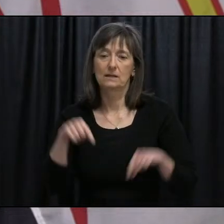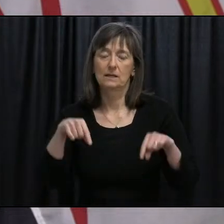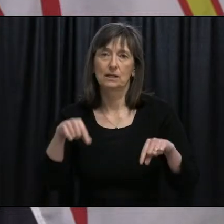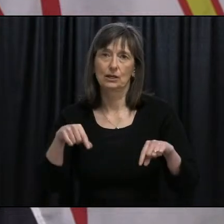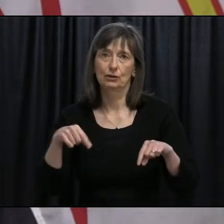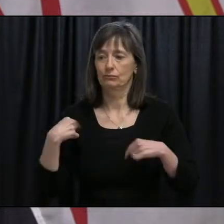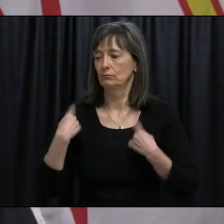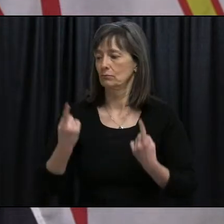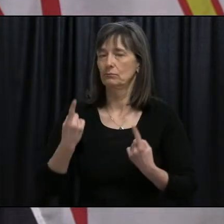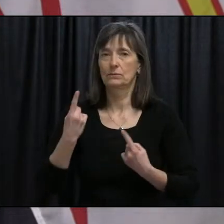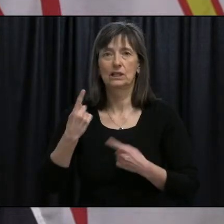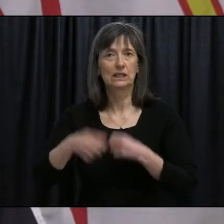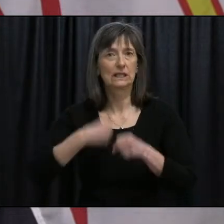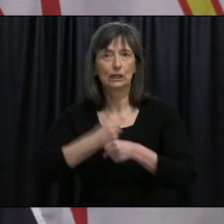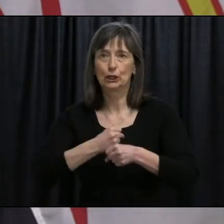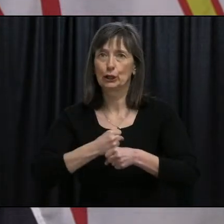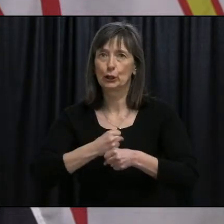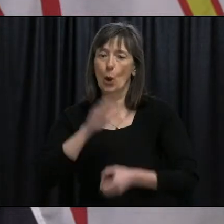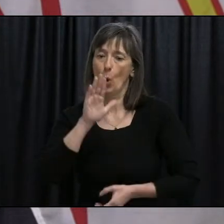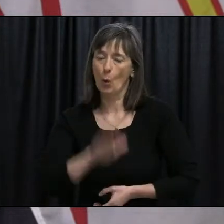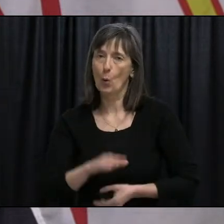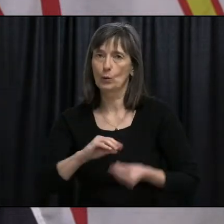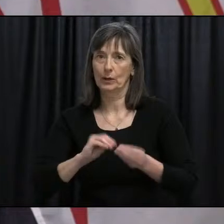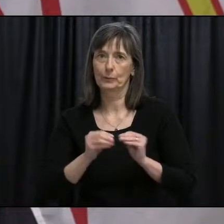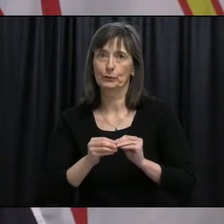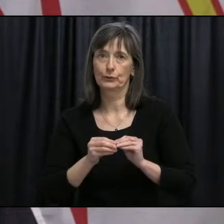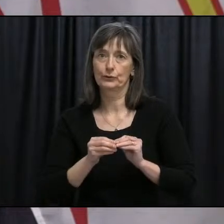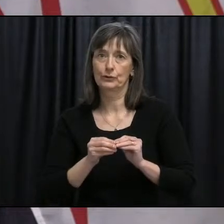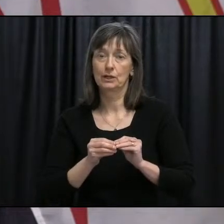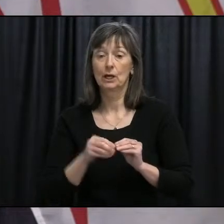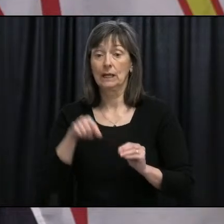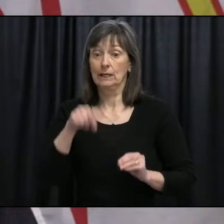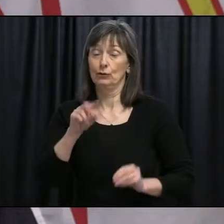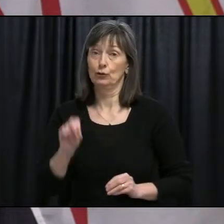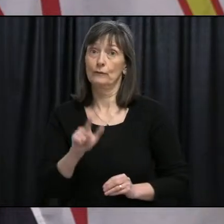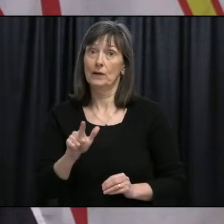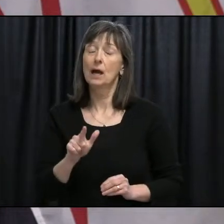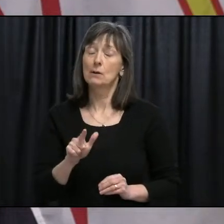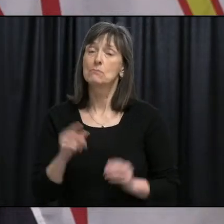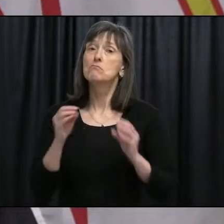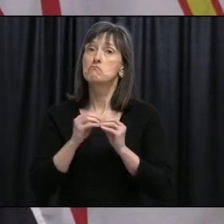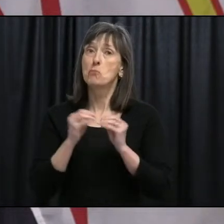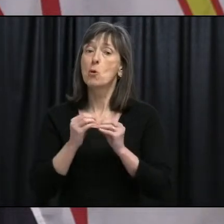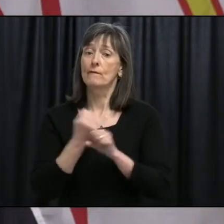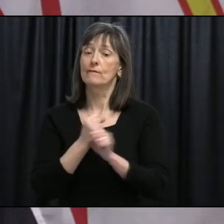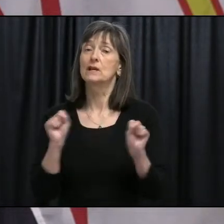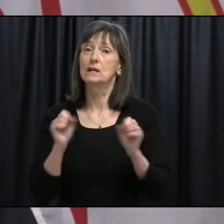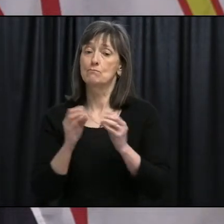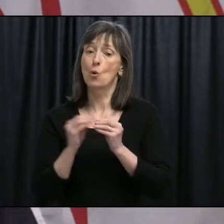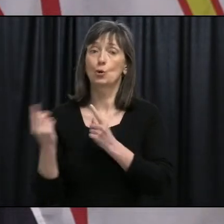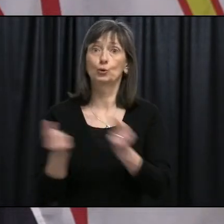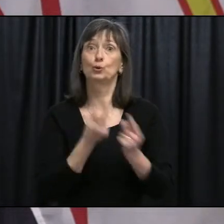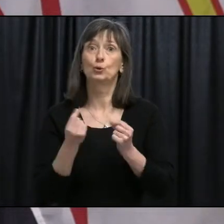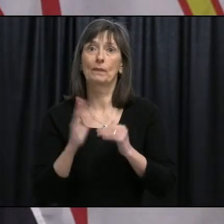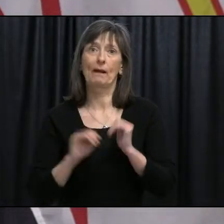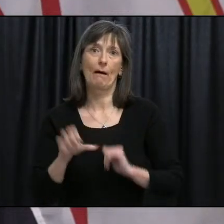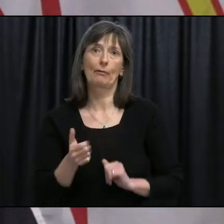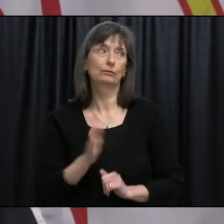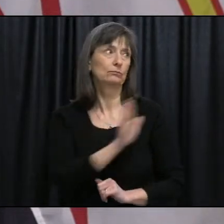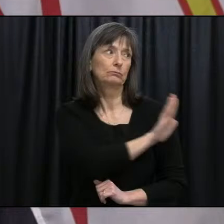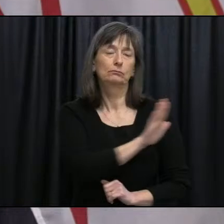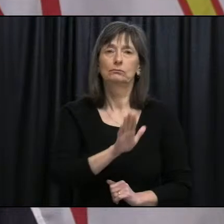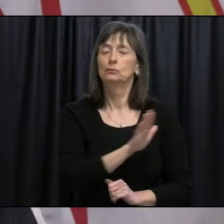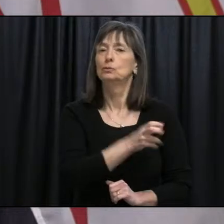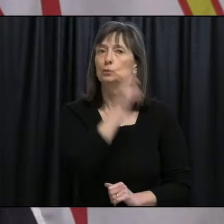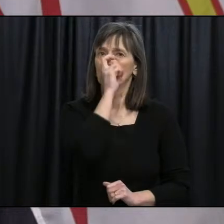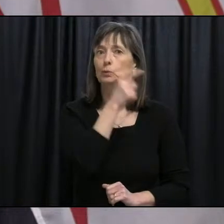over the last year, and this has allowed us more freedoms than many other jurisdictions. We cannot take this for granted. Following public health